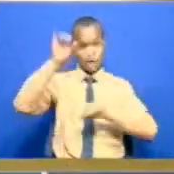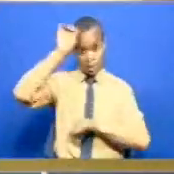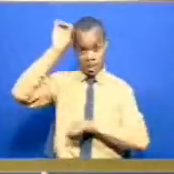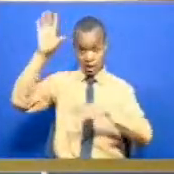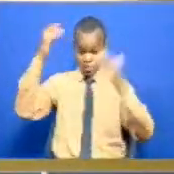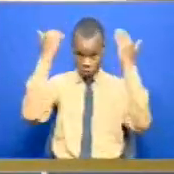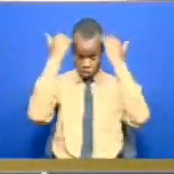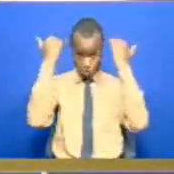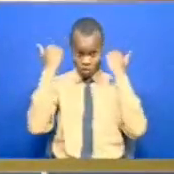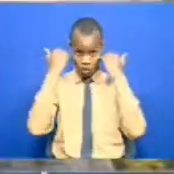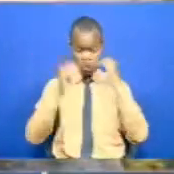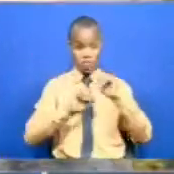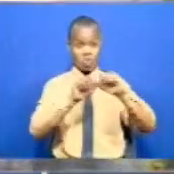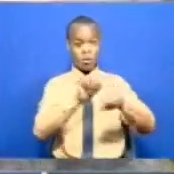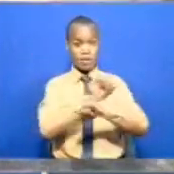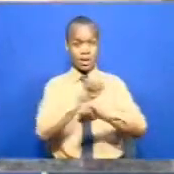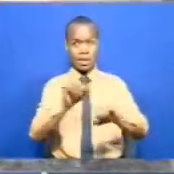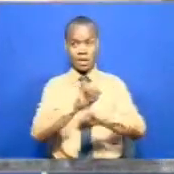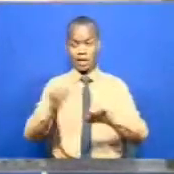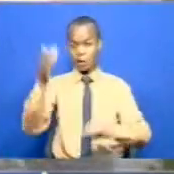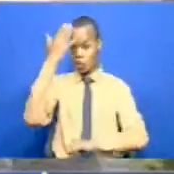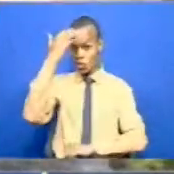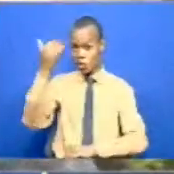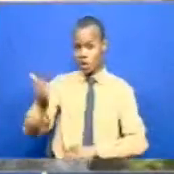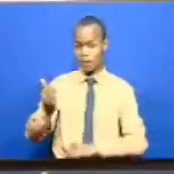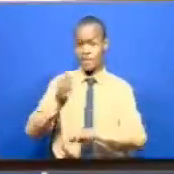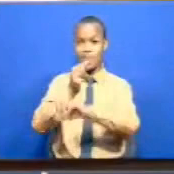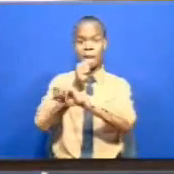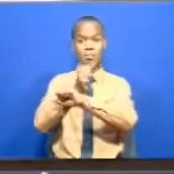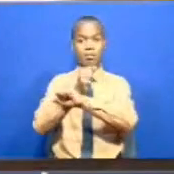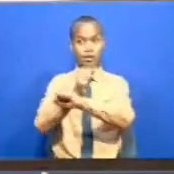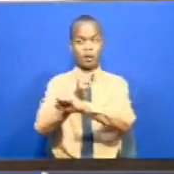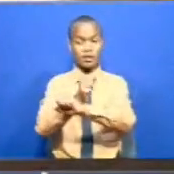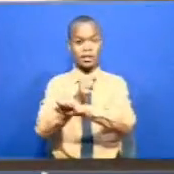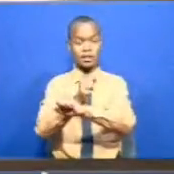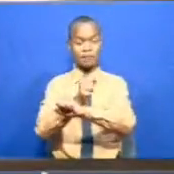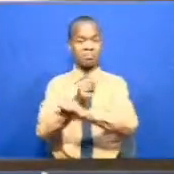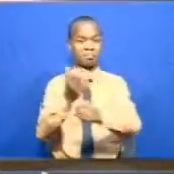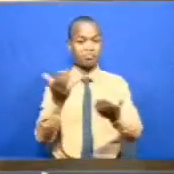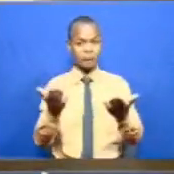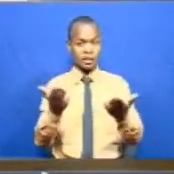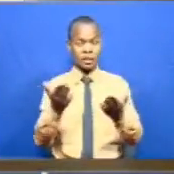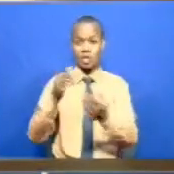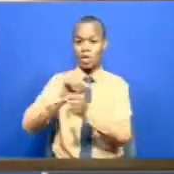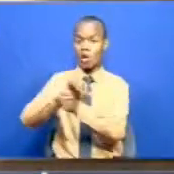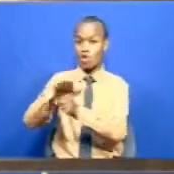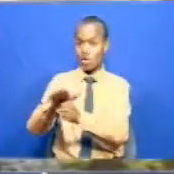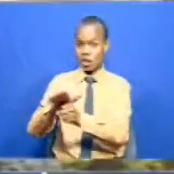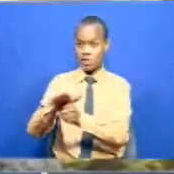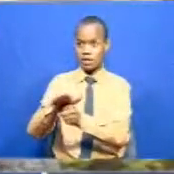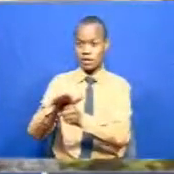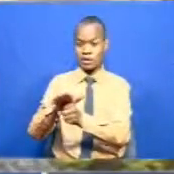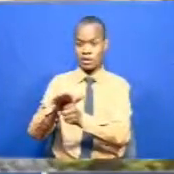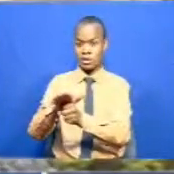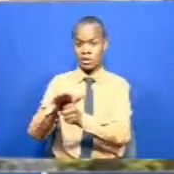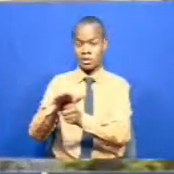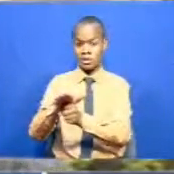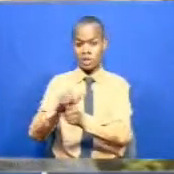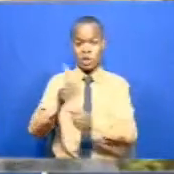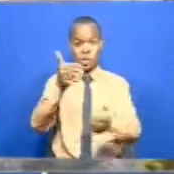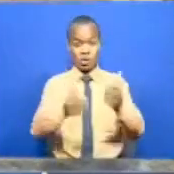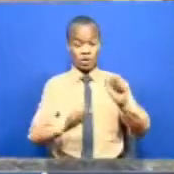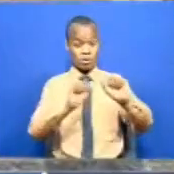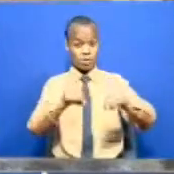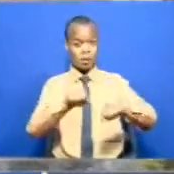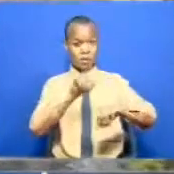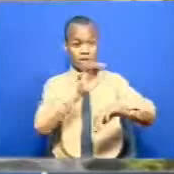fumigate so that we can prevent any further infection of COVID-19 resulting from